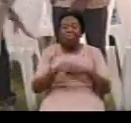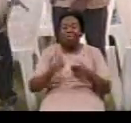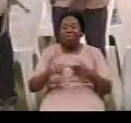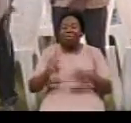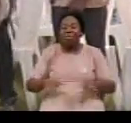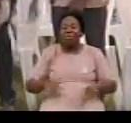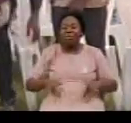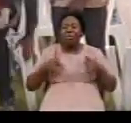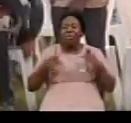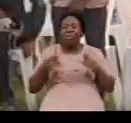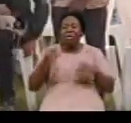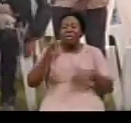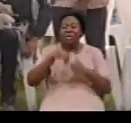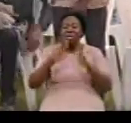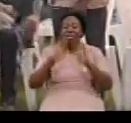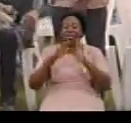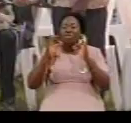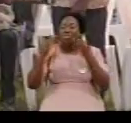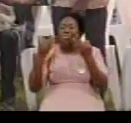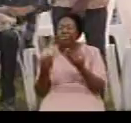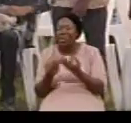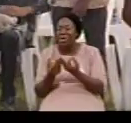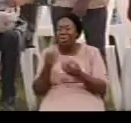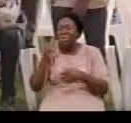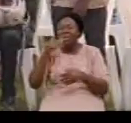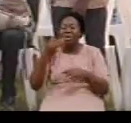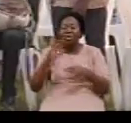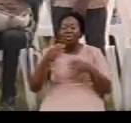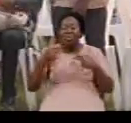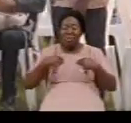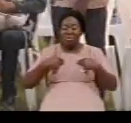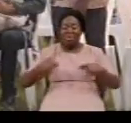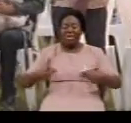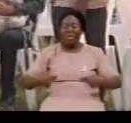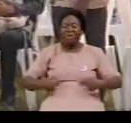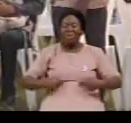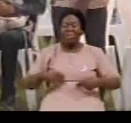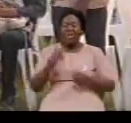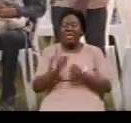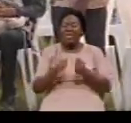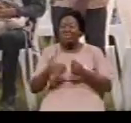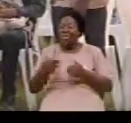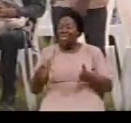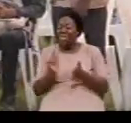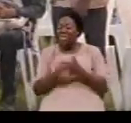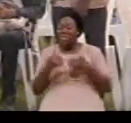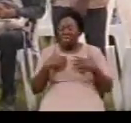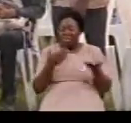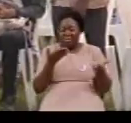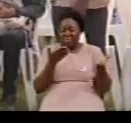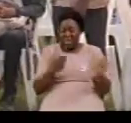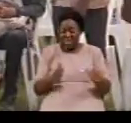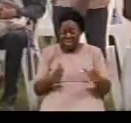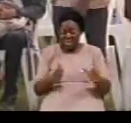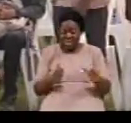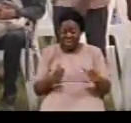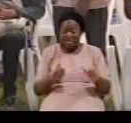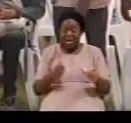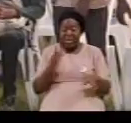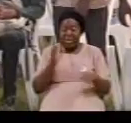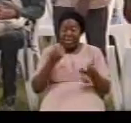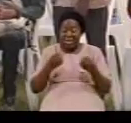your family, the Lazarus of your head, everything that has died, even if you have a Lazarus at home,